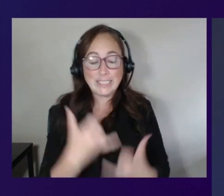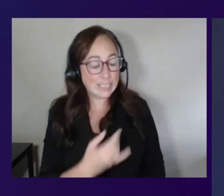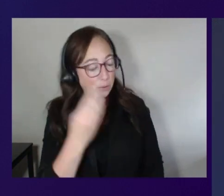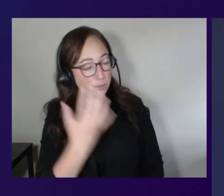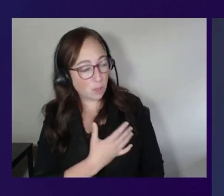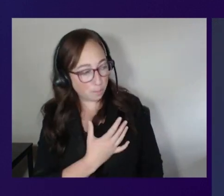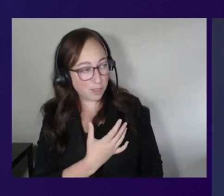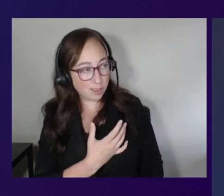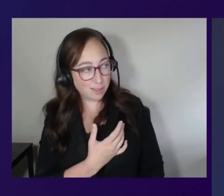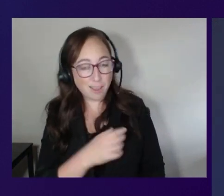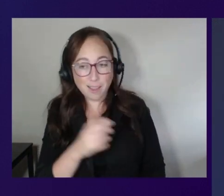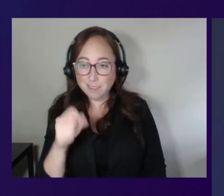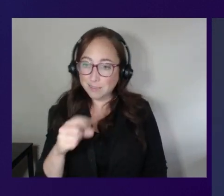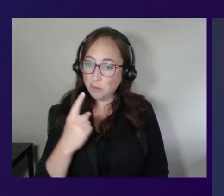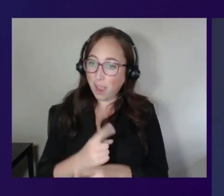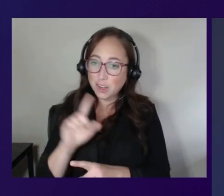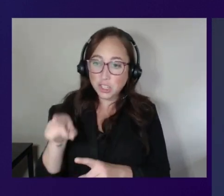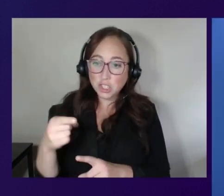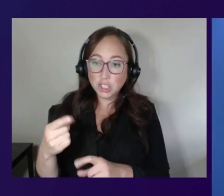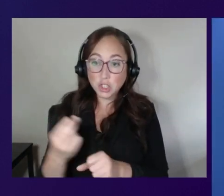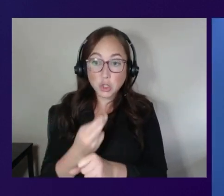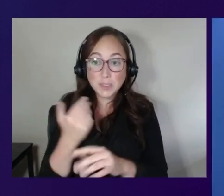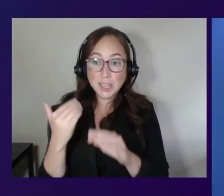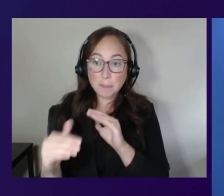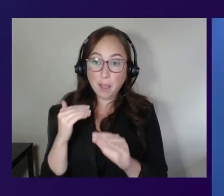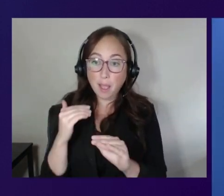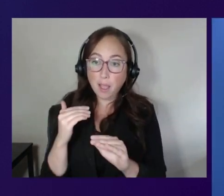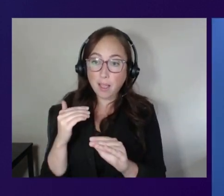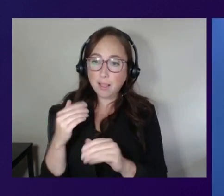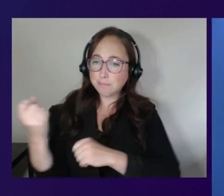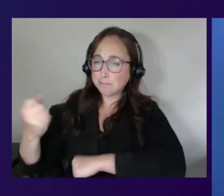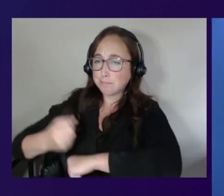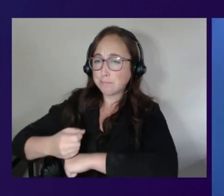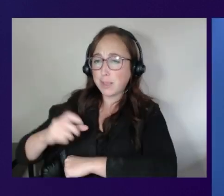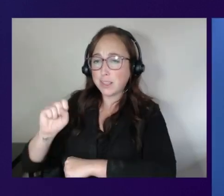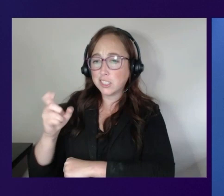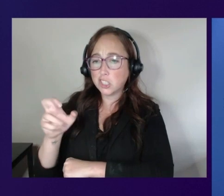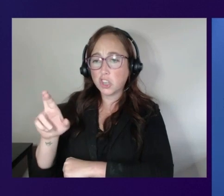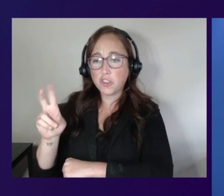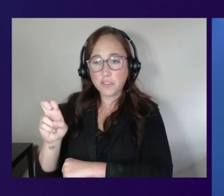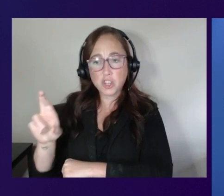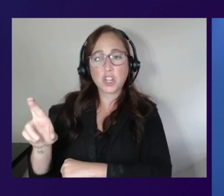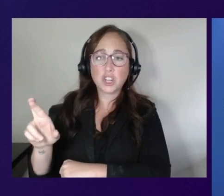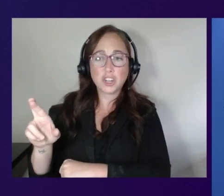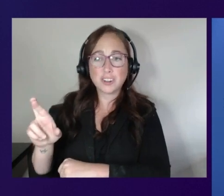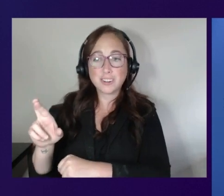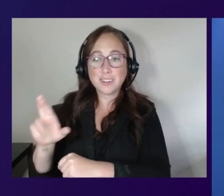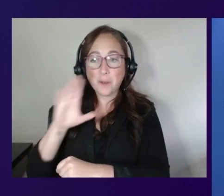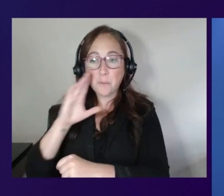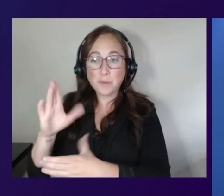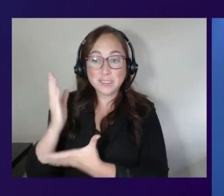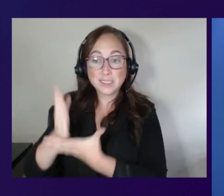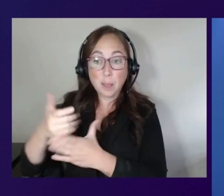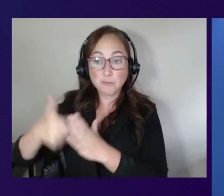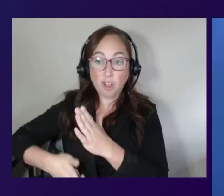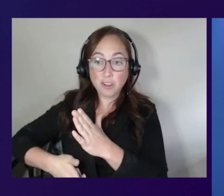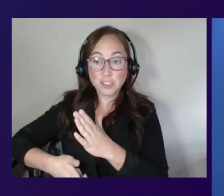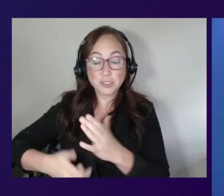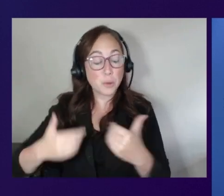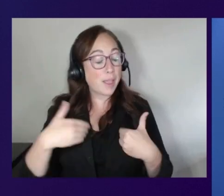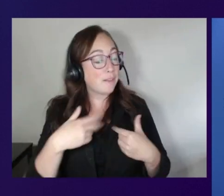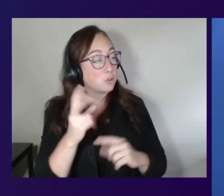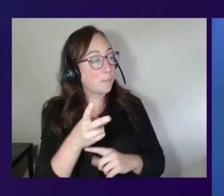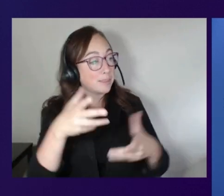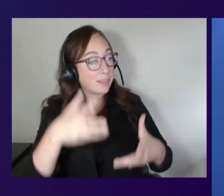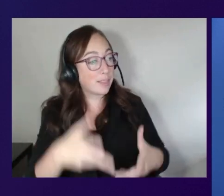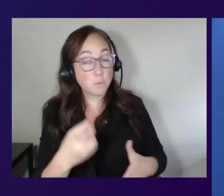for email, you can just go and kill that server, and you're done. So the charging stops. Right. Yeah. So we got about 2 minutes left. There's one question